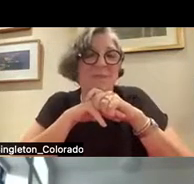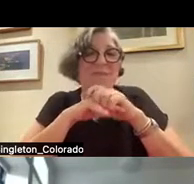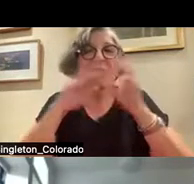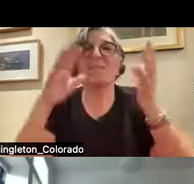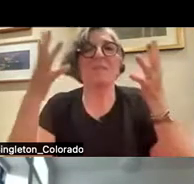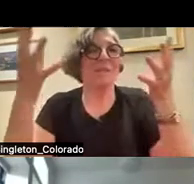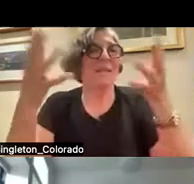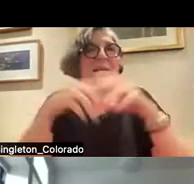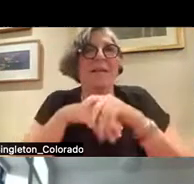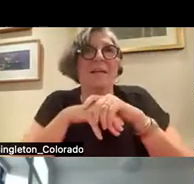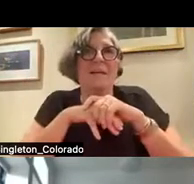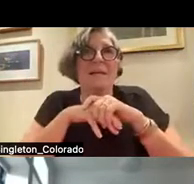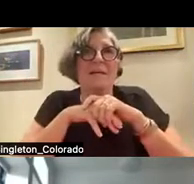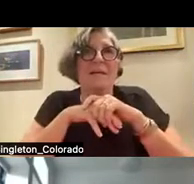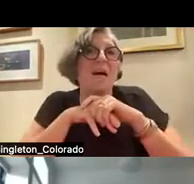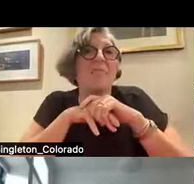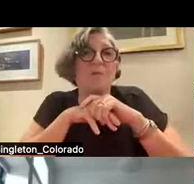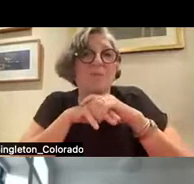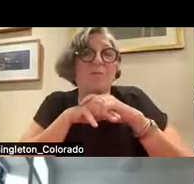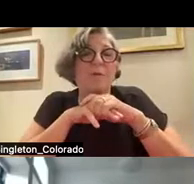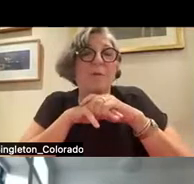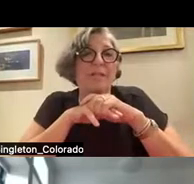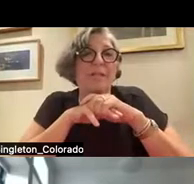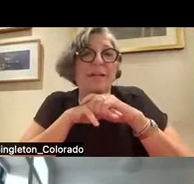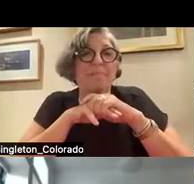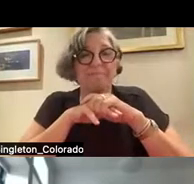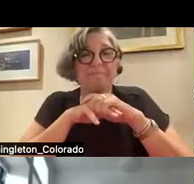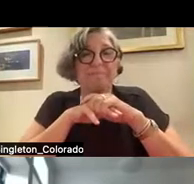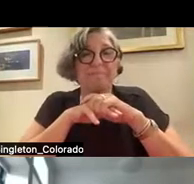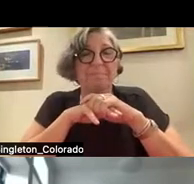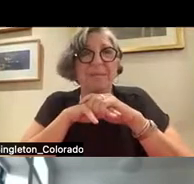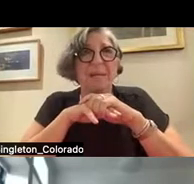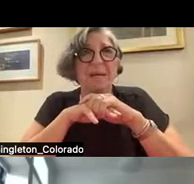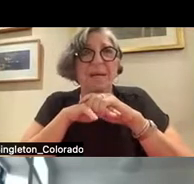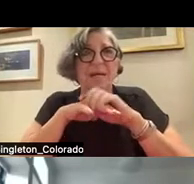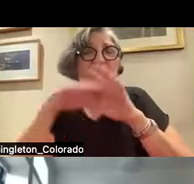that there's still a lot of room for